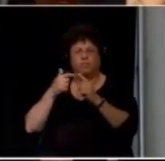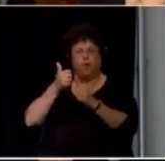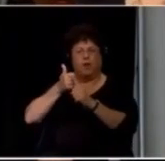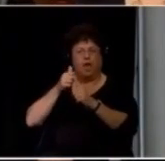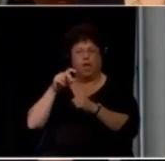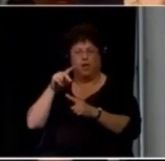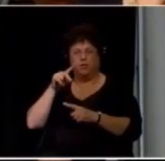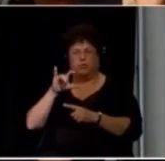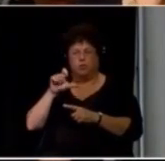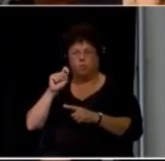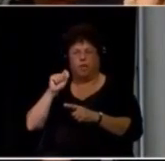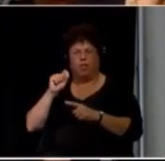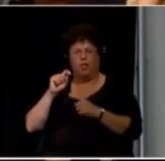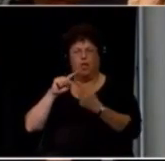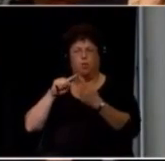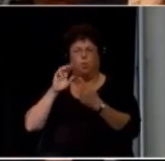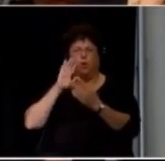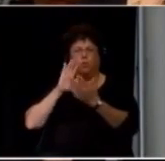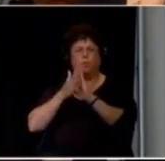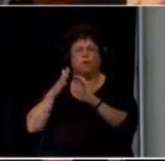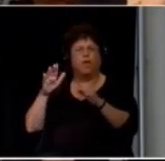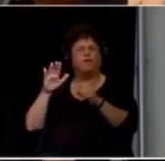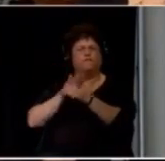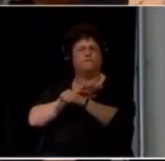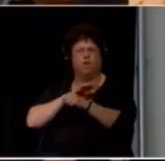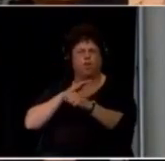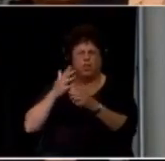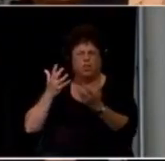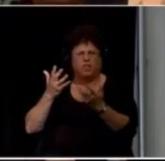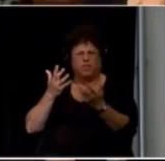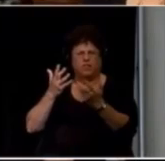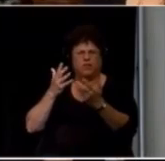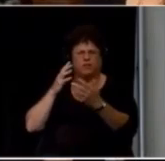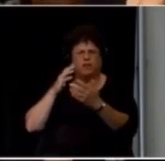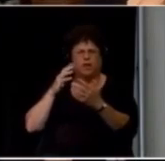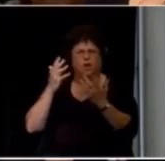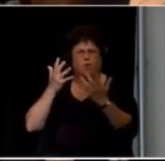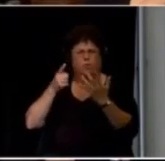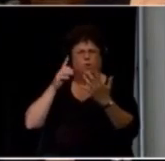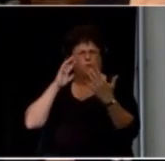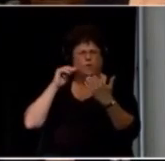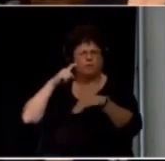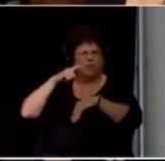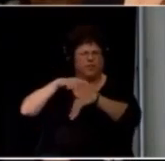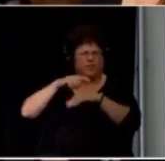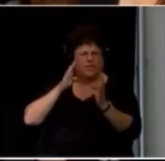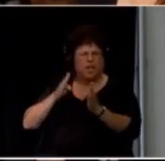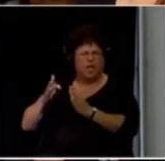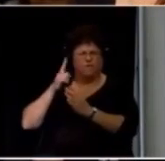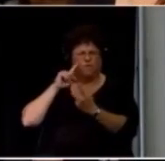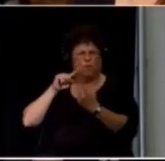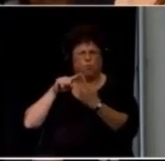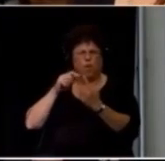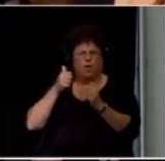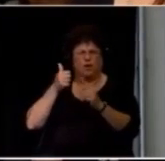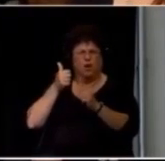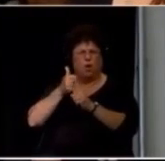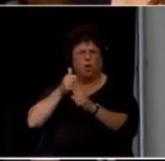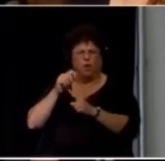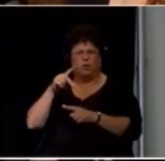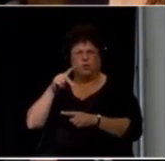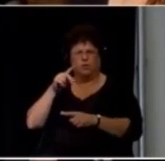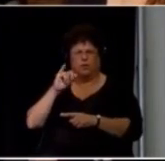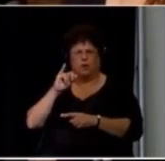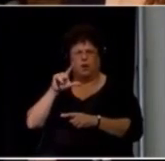autopilot, specifically when it will become a fully, do you expect the timeline for when the autopilot will